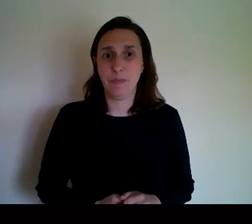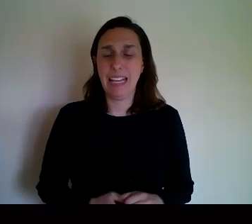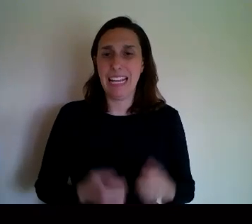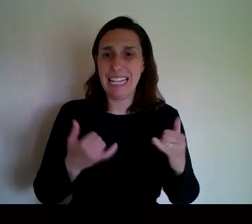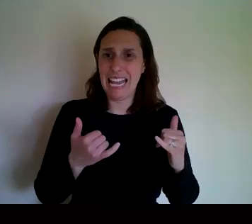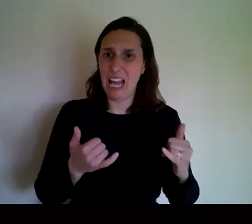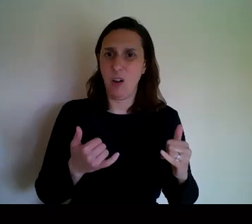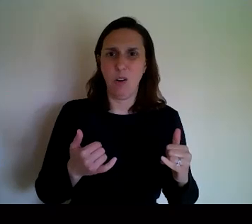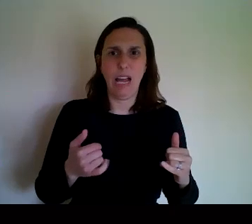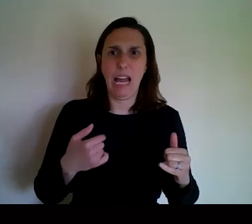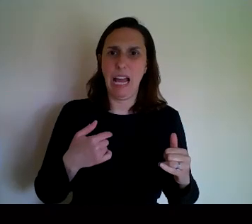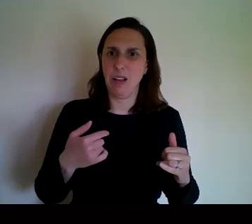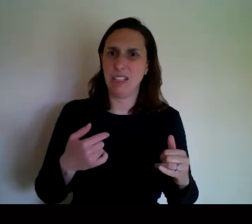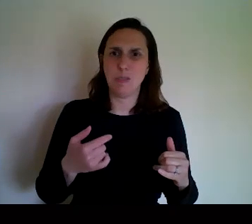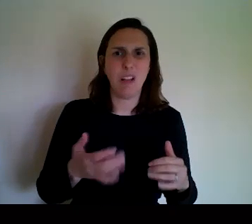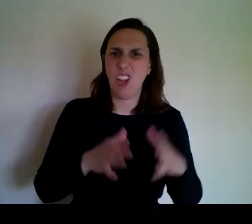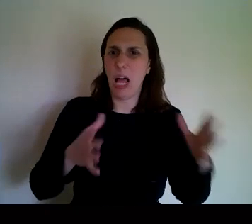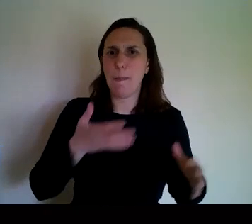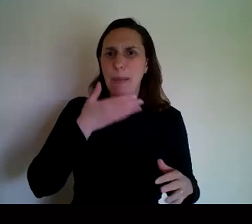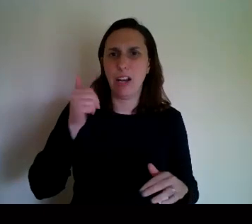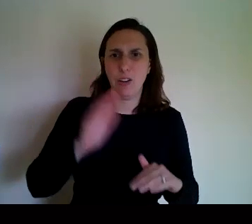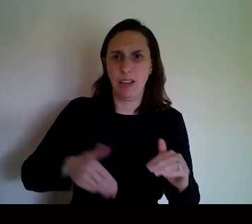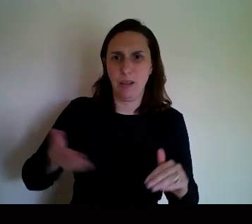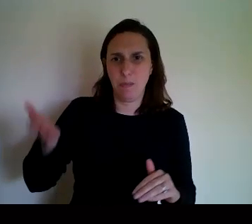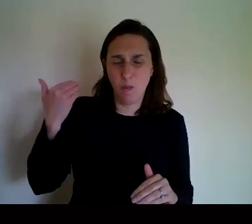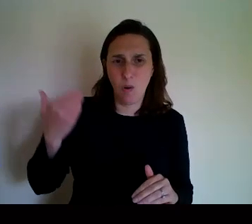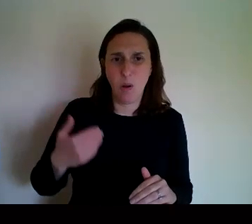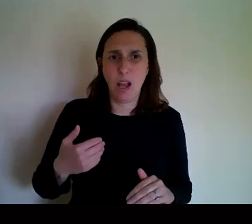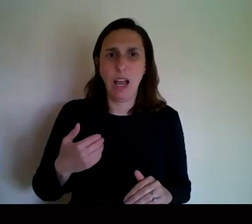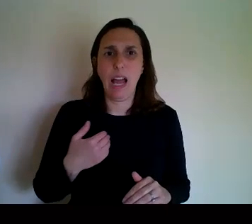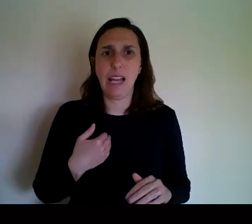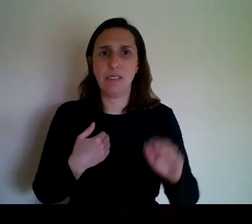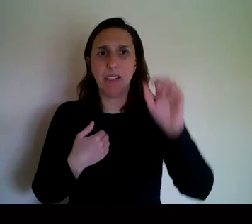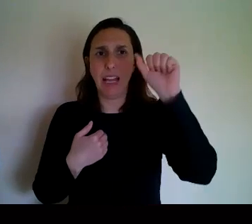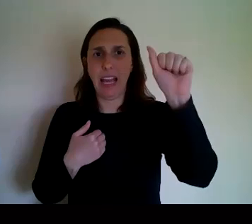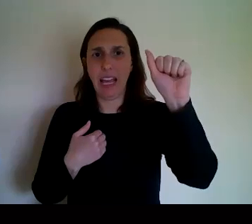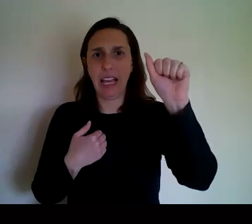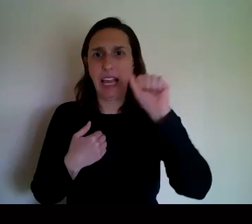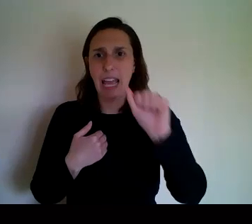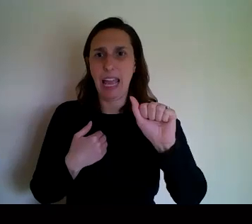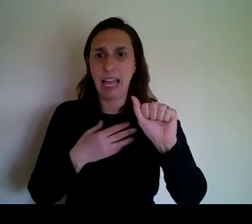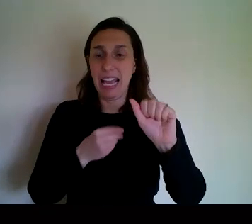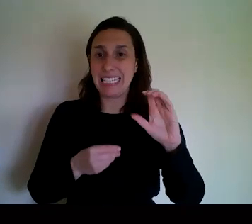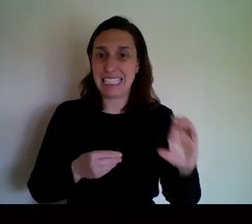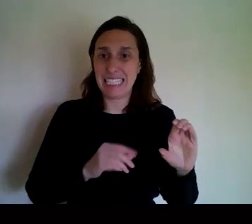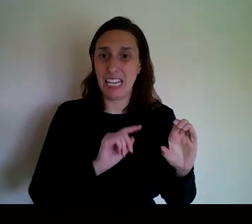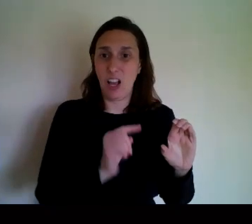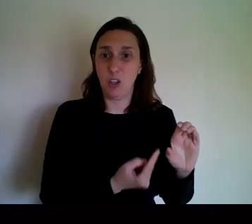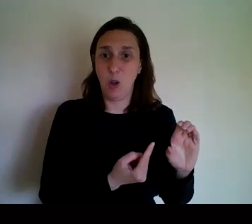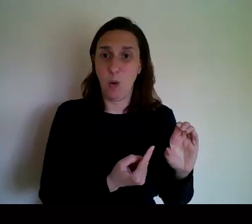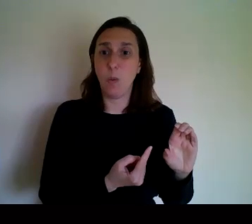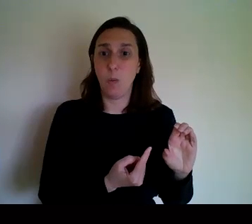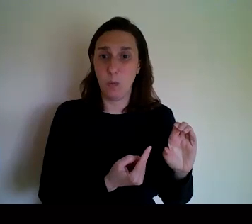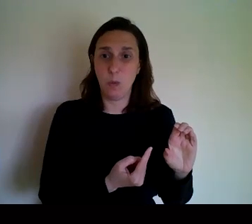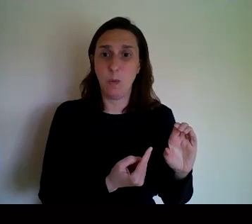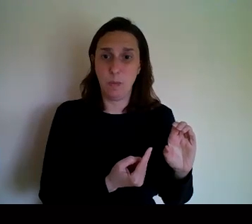a much better place because I have A, and c isolated in terms of the